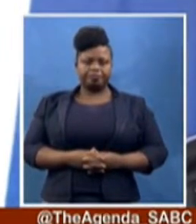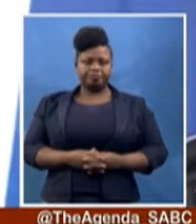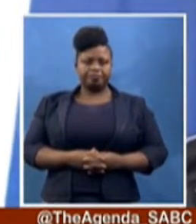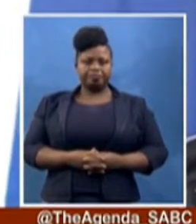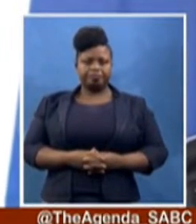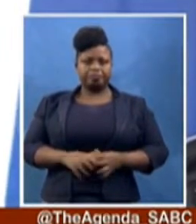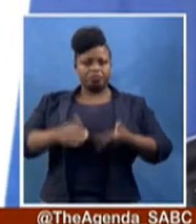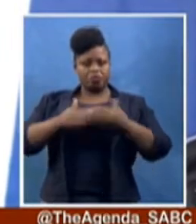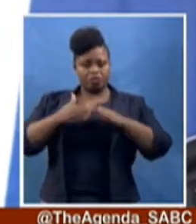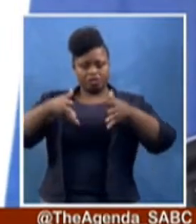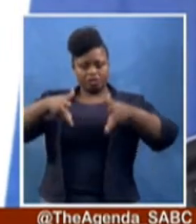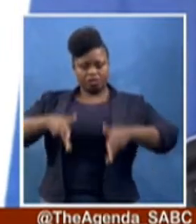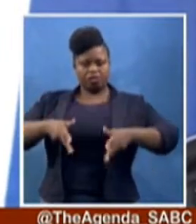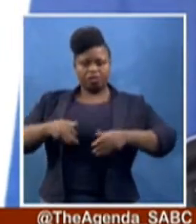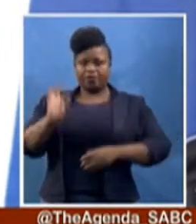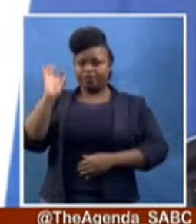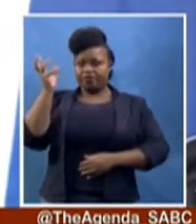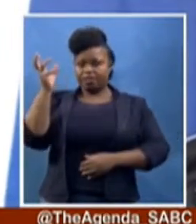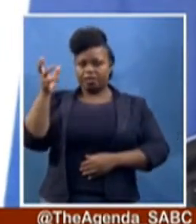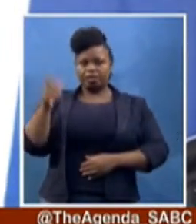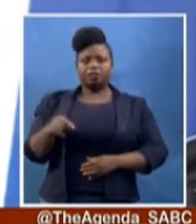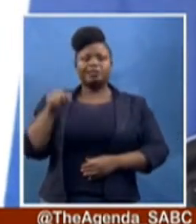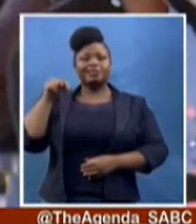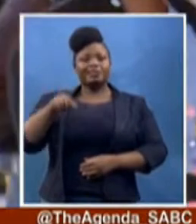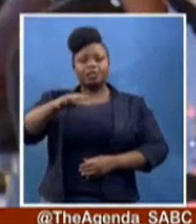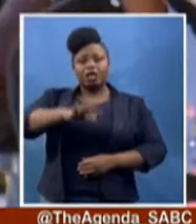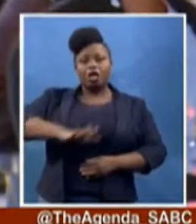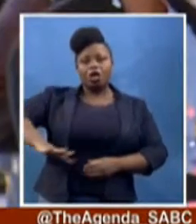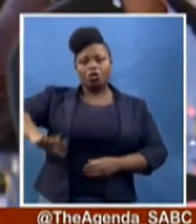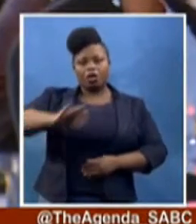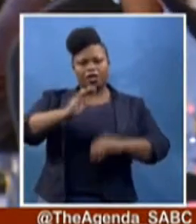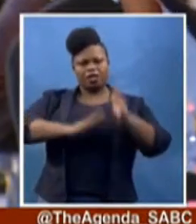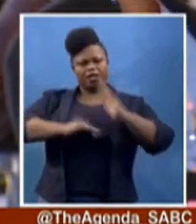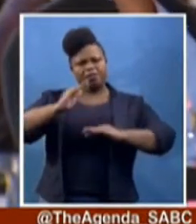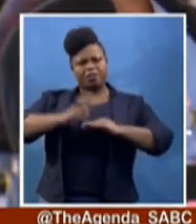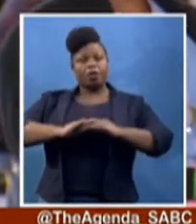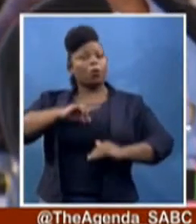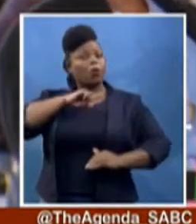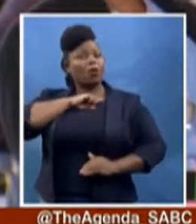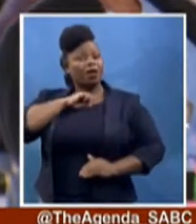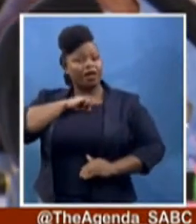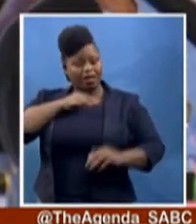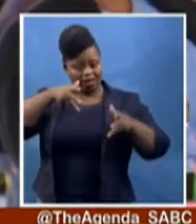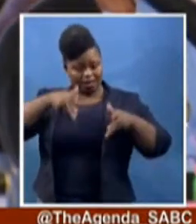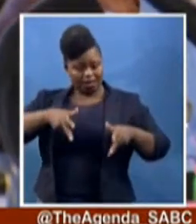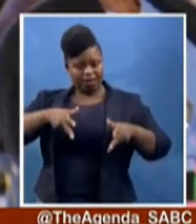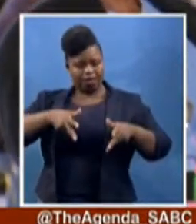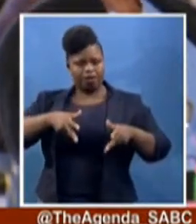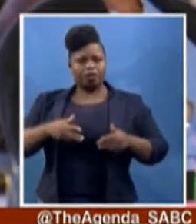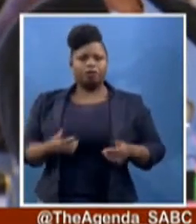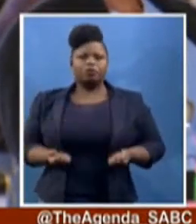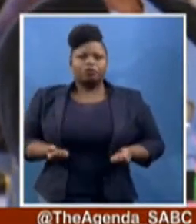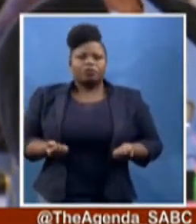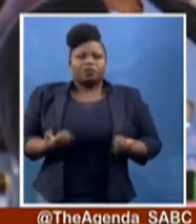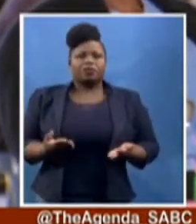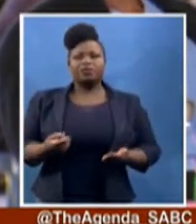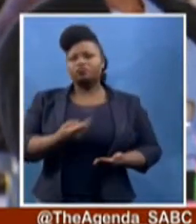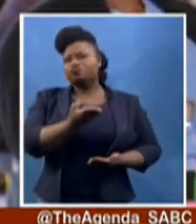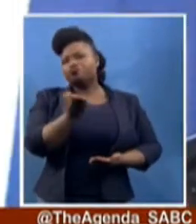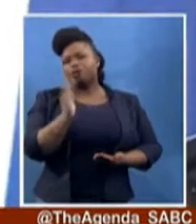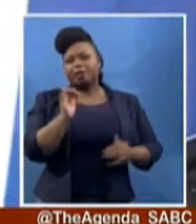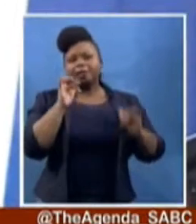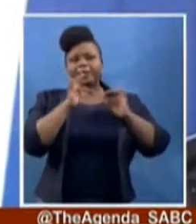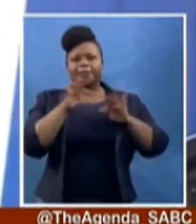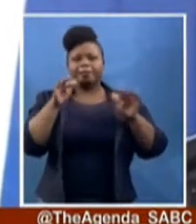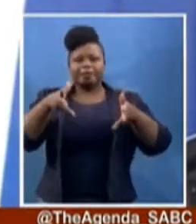facility is here to service you, to the people of Free State. Please own